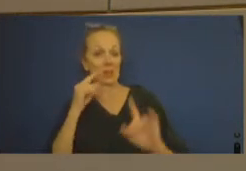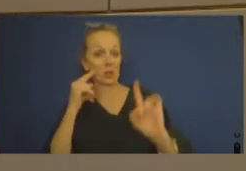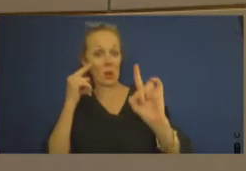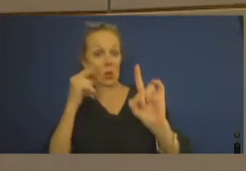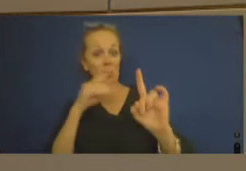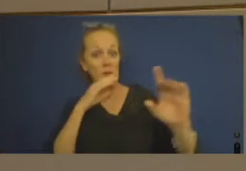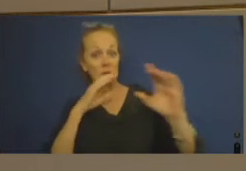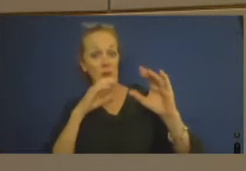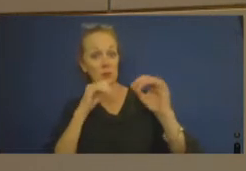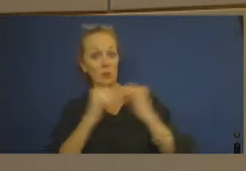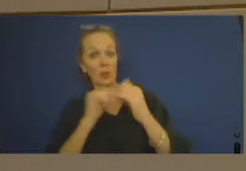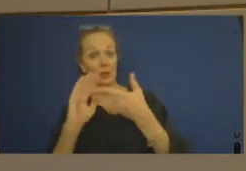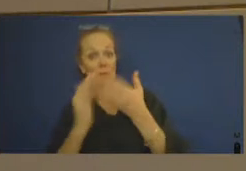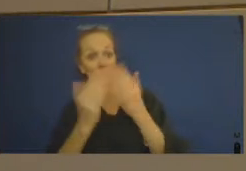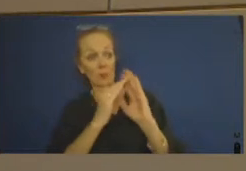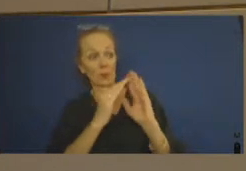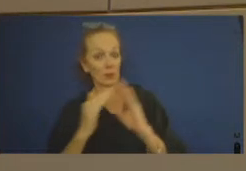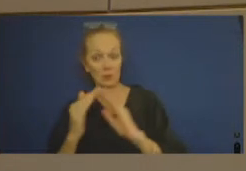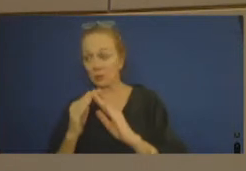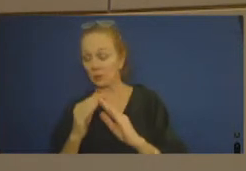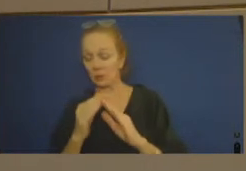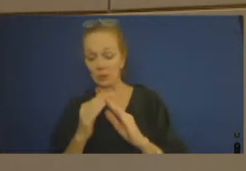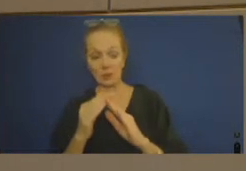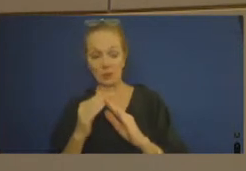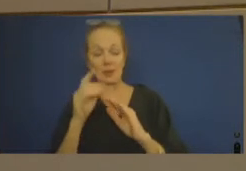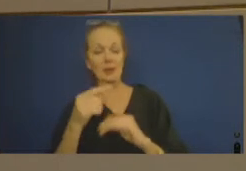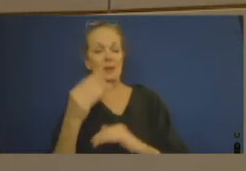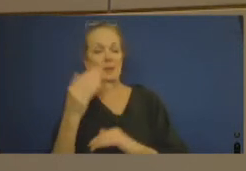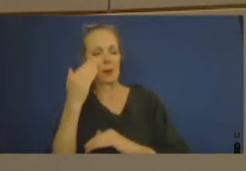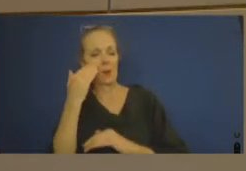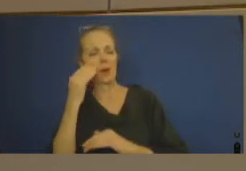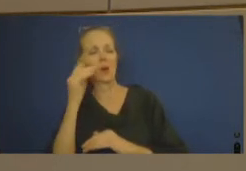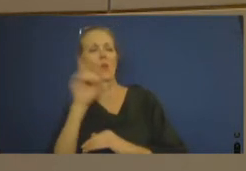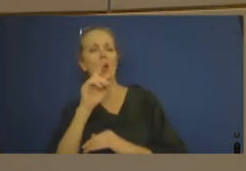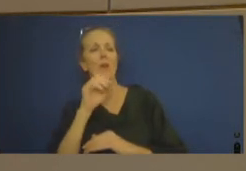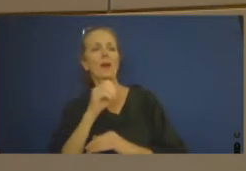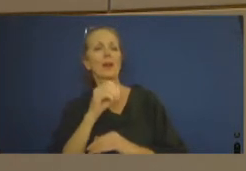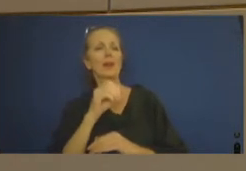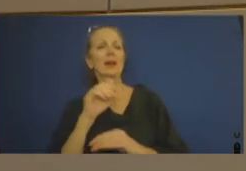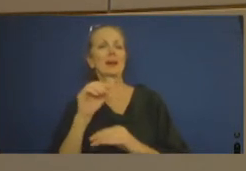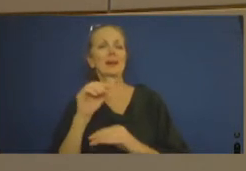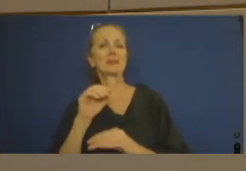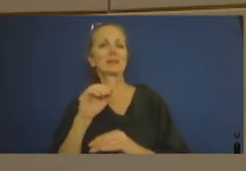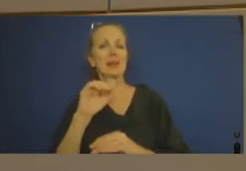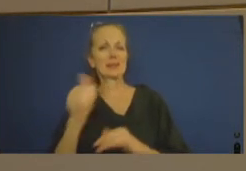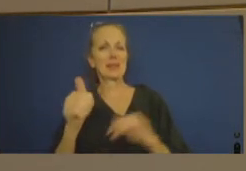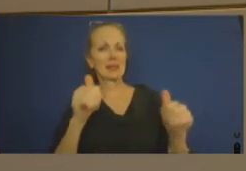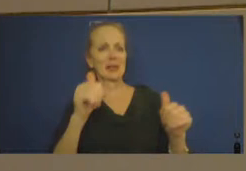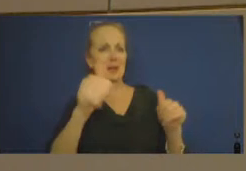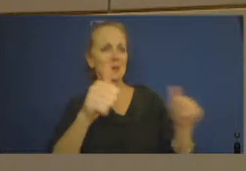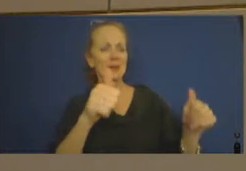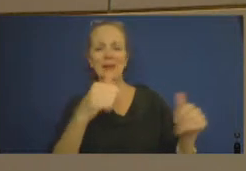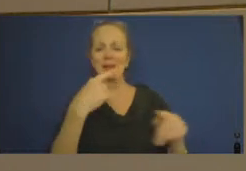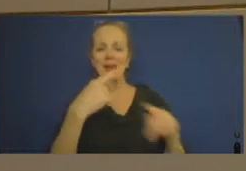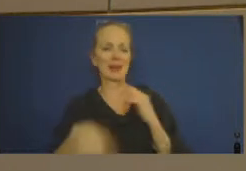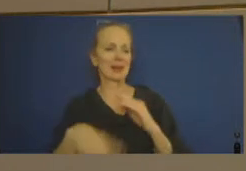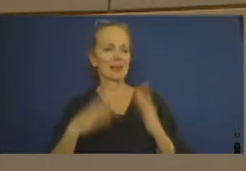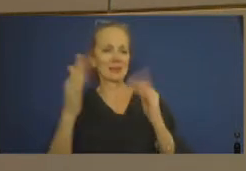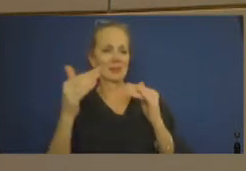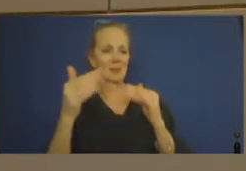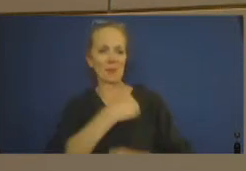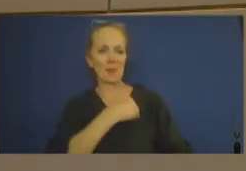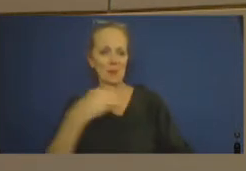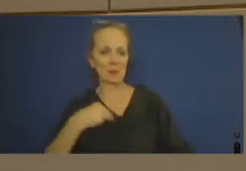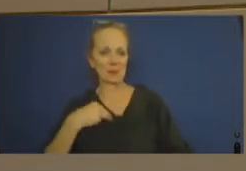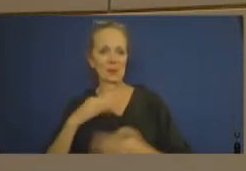with the public, we need to be cognizant of where we're placing that. I mean, we can't expect members of the public to